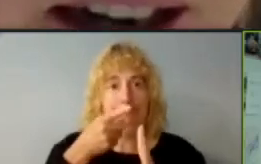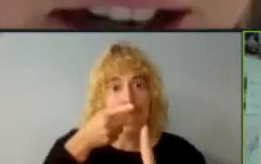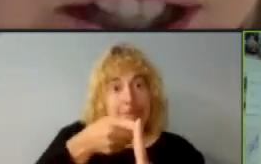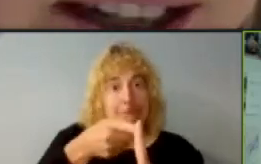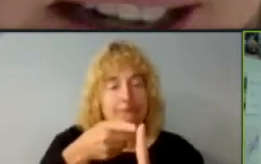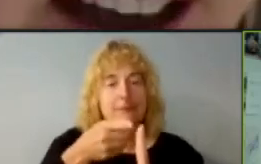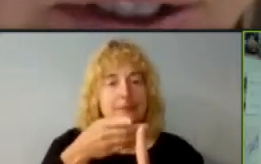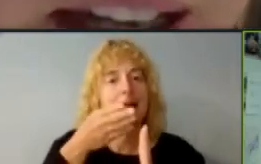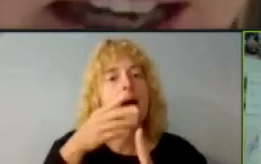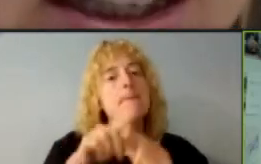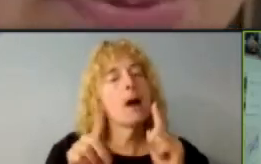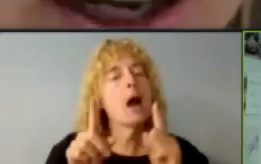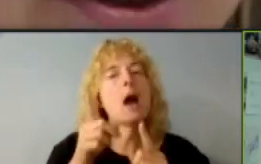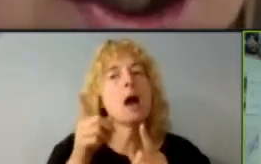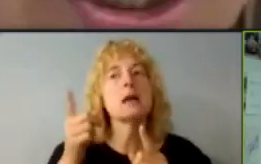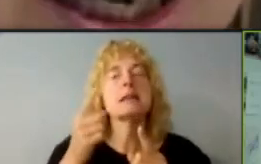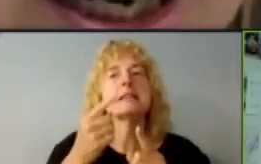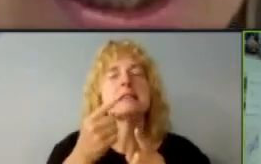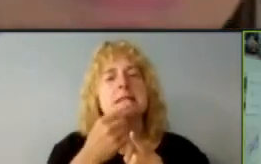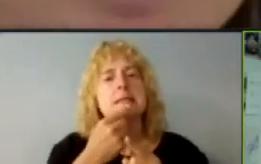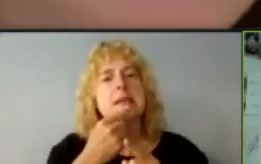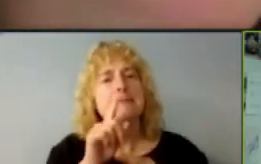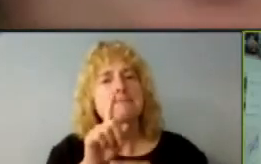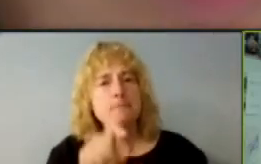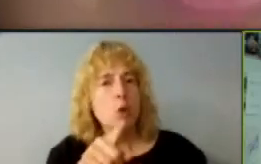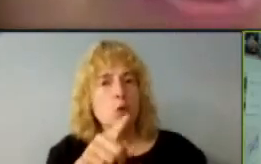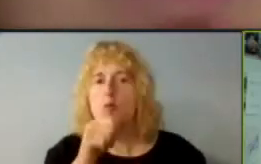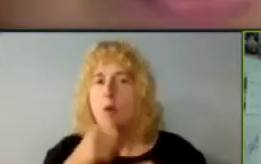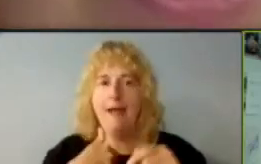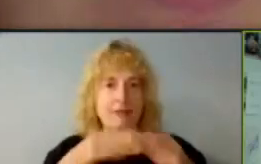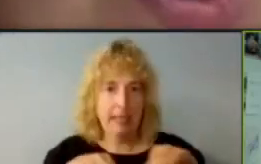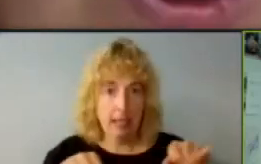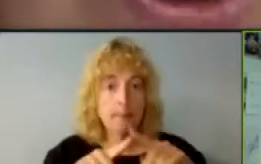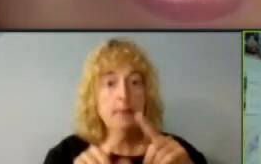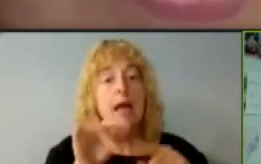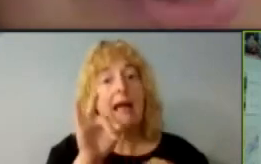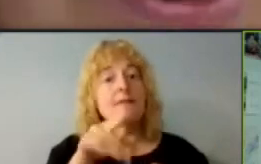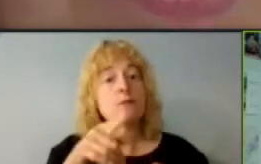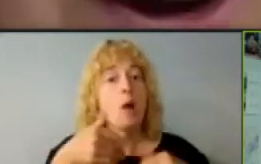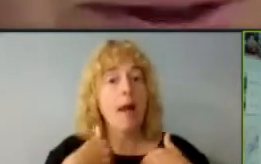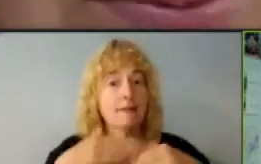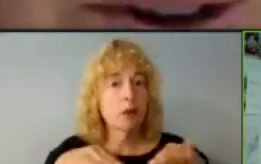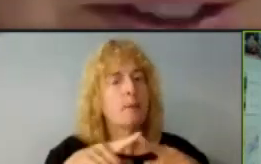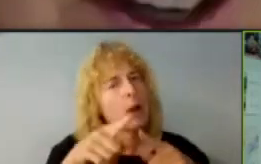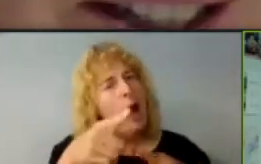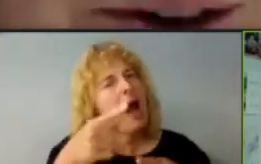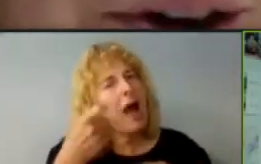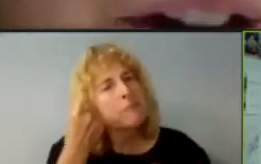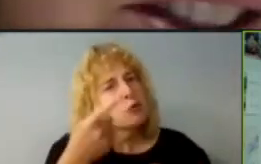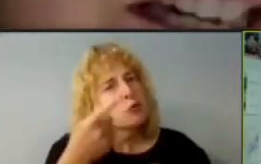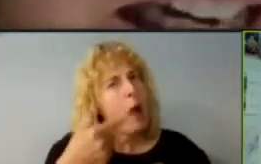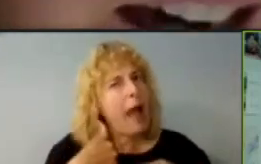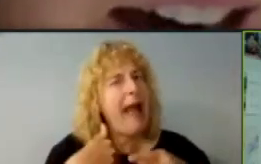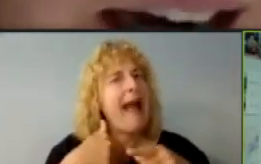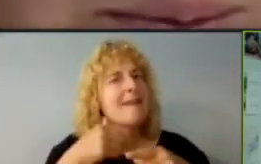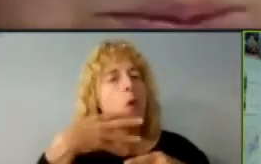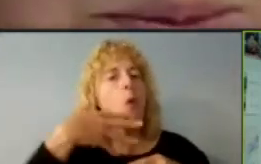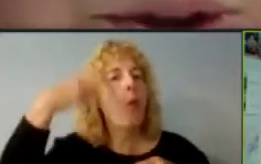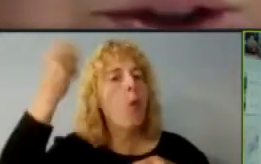doesn't have kids, but if she did, and you do have children, they're just older. I know that from previous town halls.